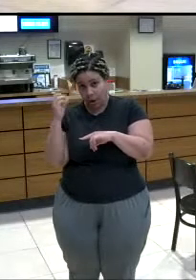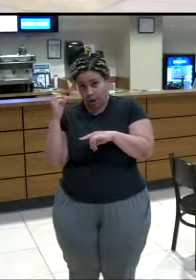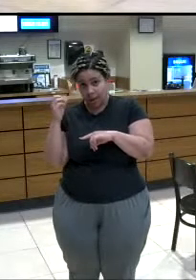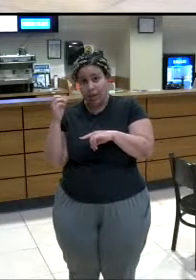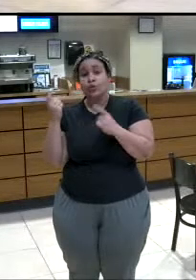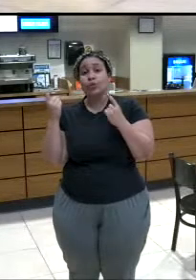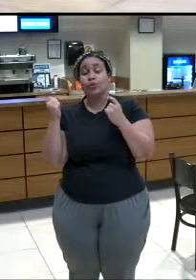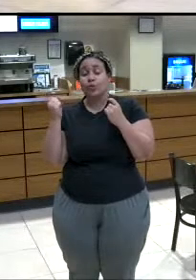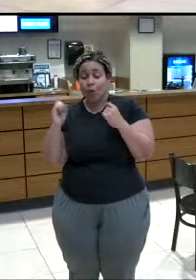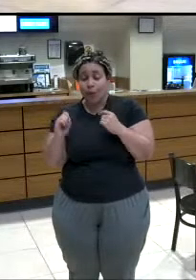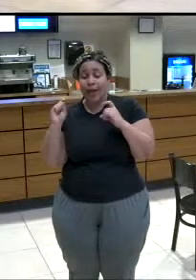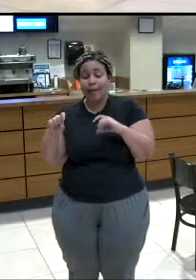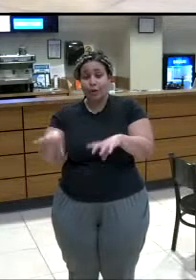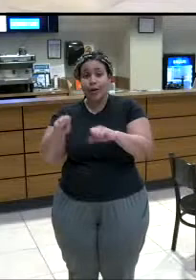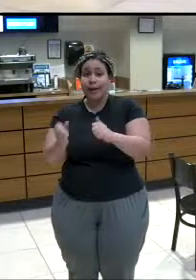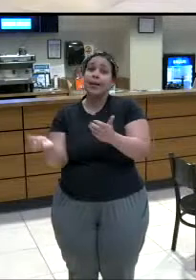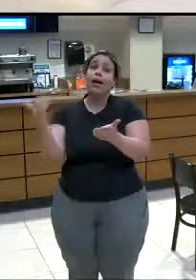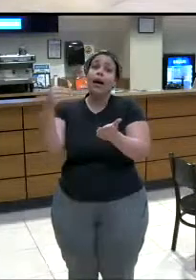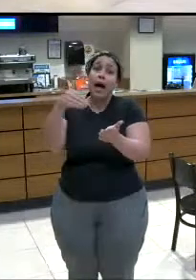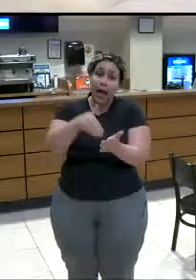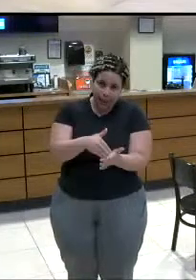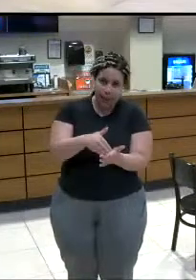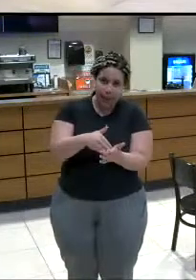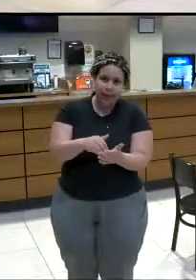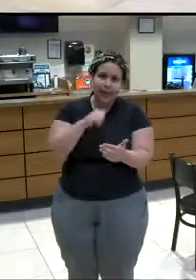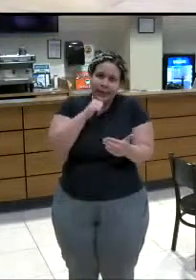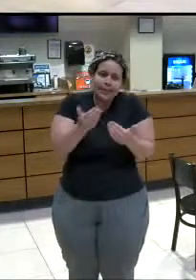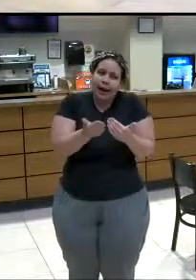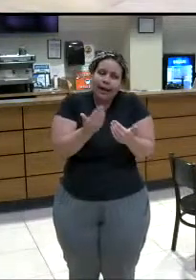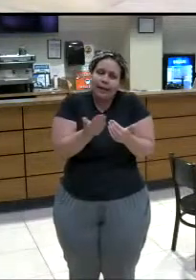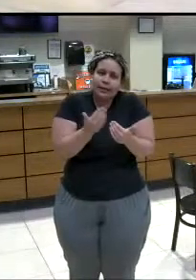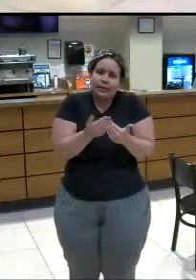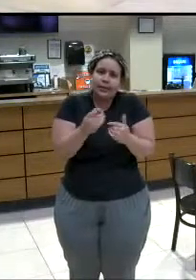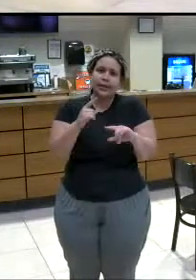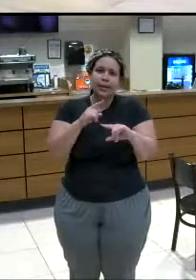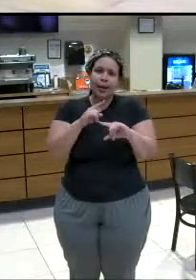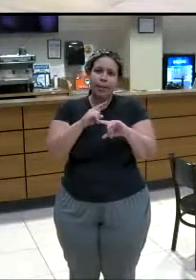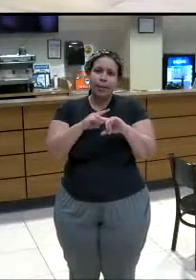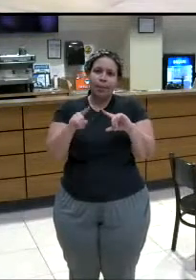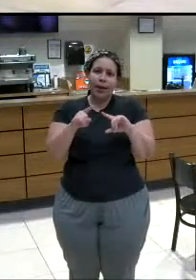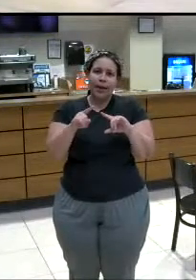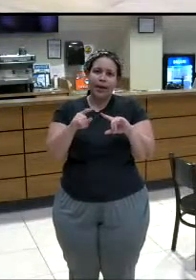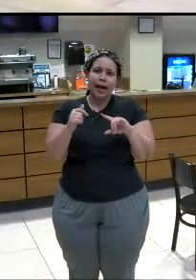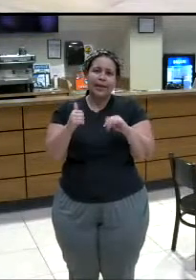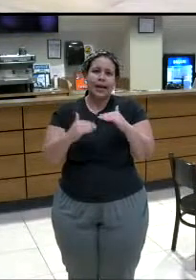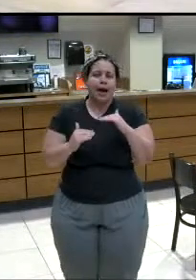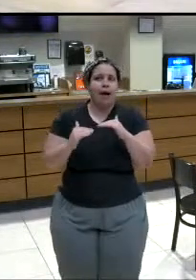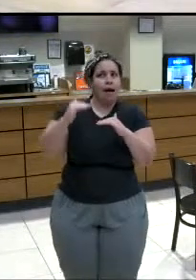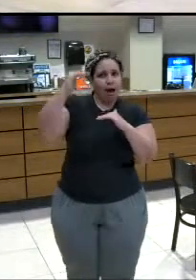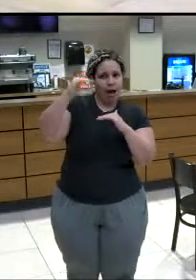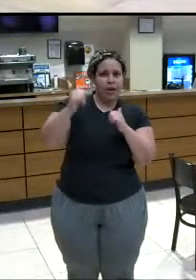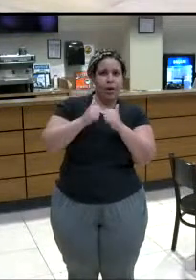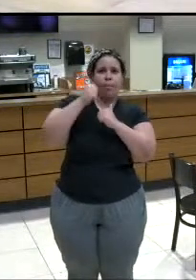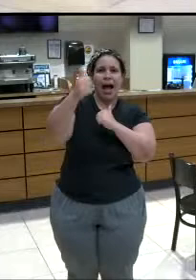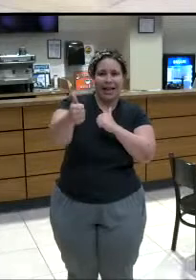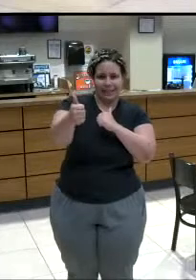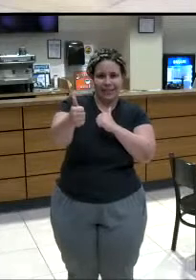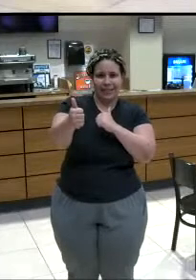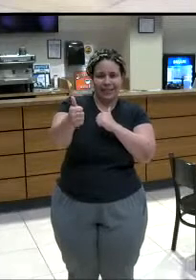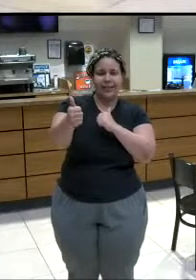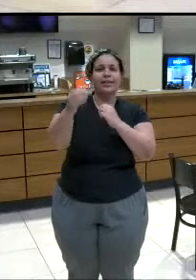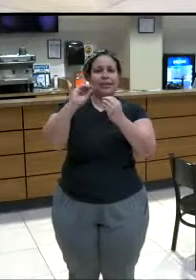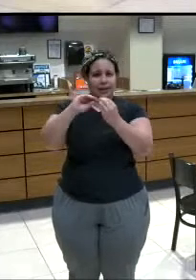is a course that, not that it's an easy course, but it has a higher passage rate. So when a student has to